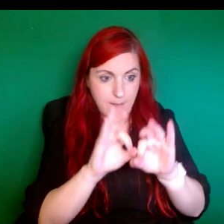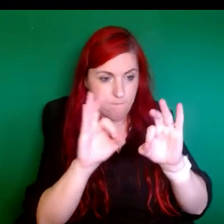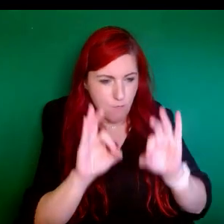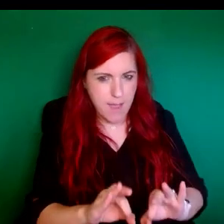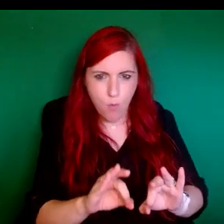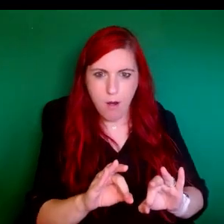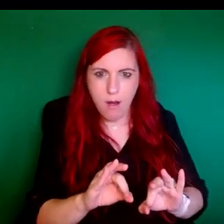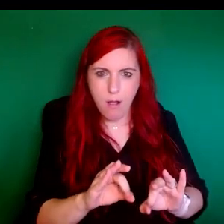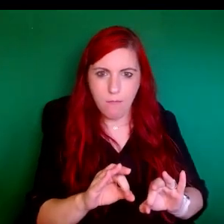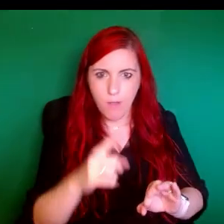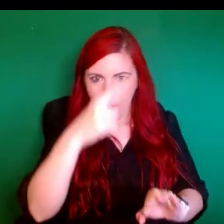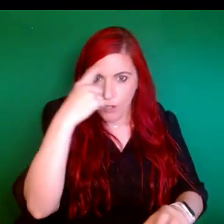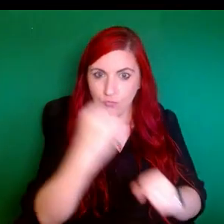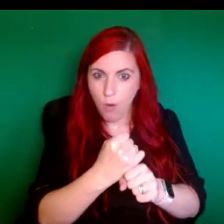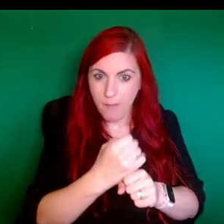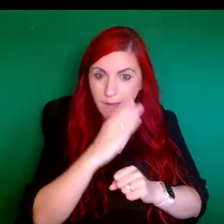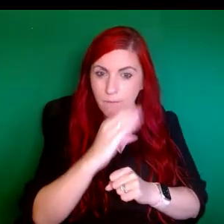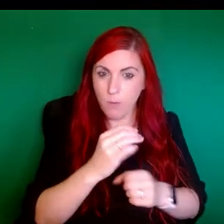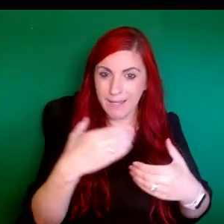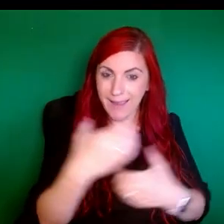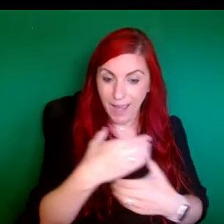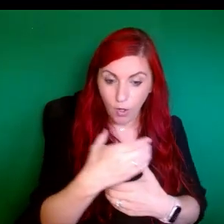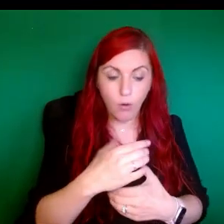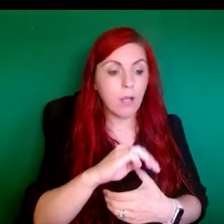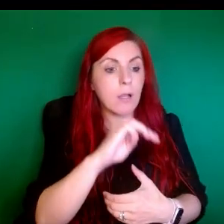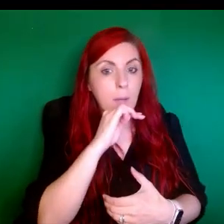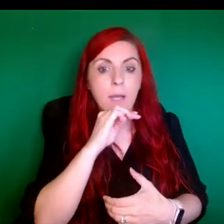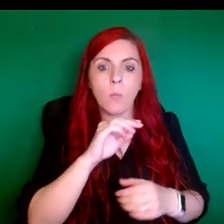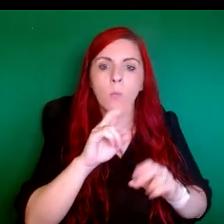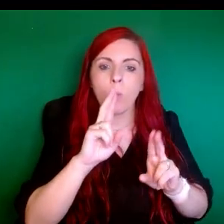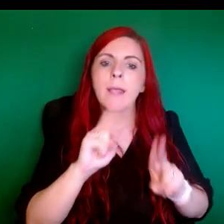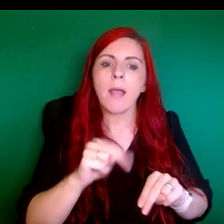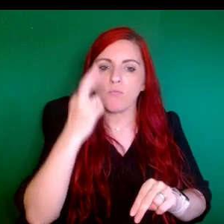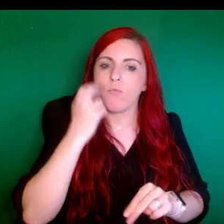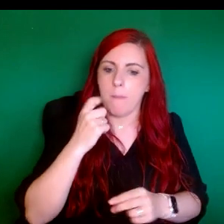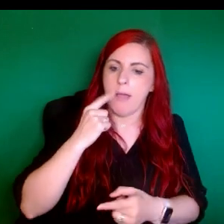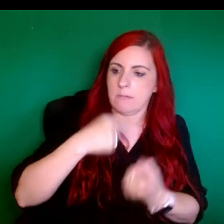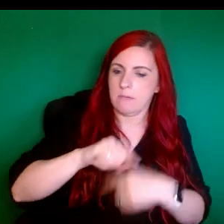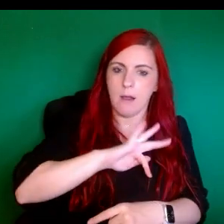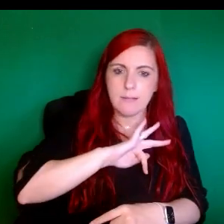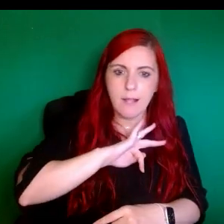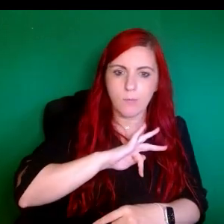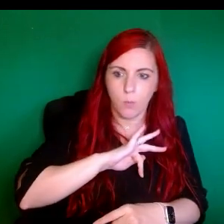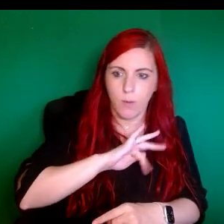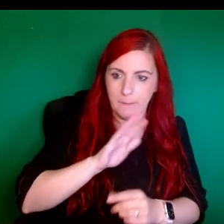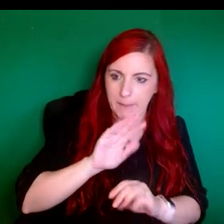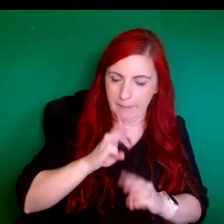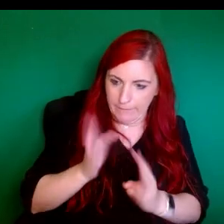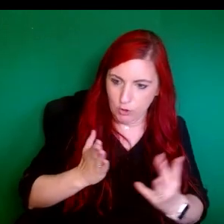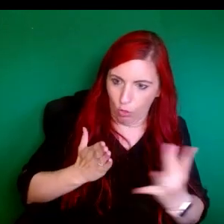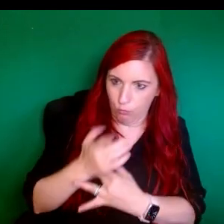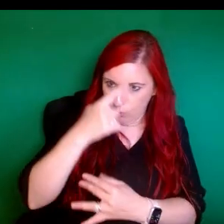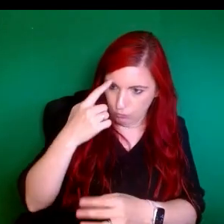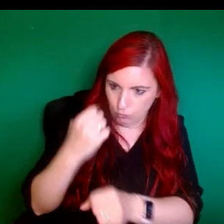really challenging. So when we have that framework of trauma-informed care, it also allows us to remind